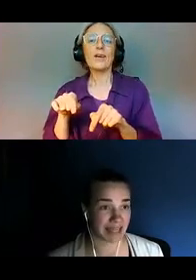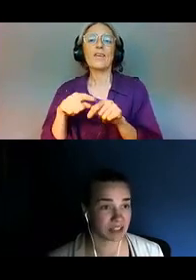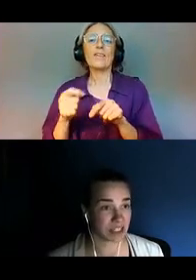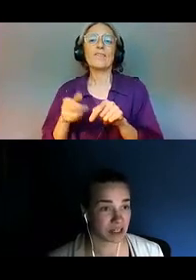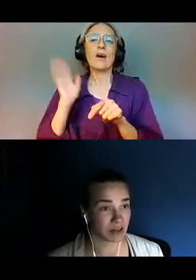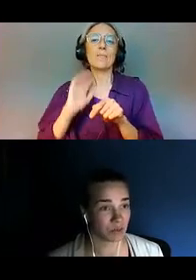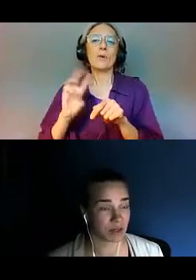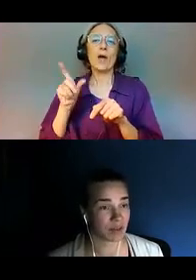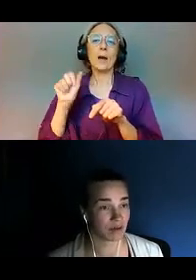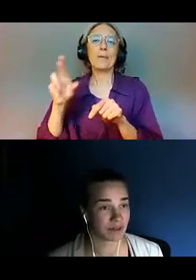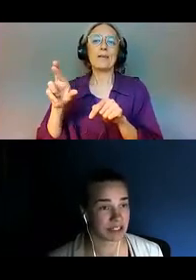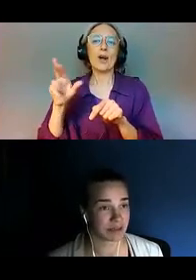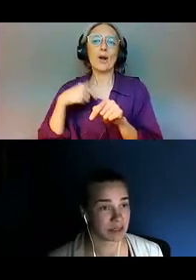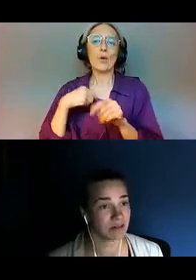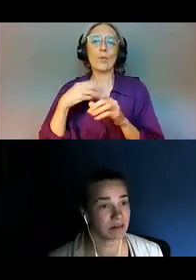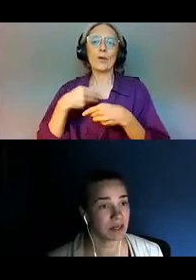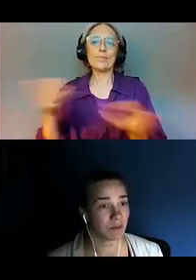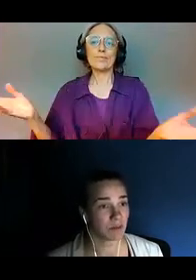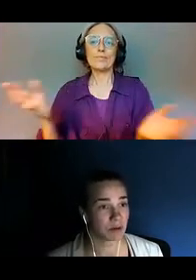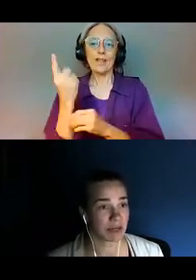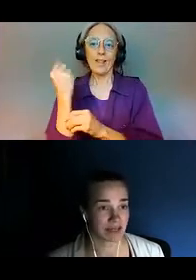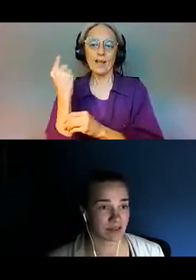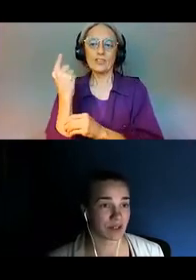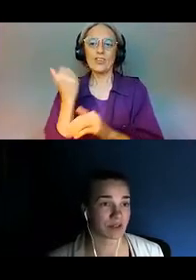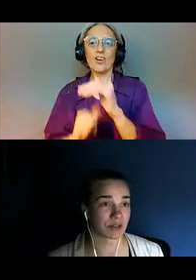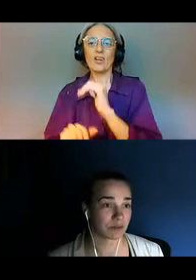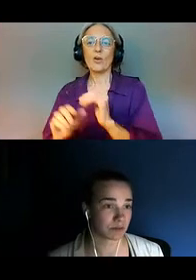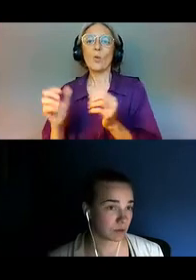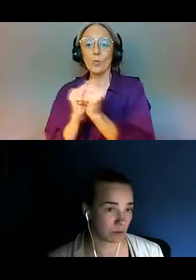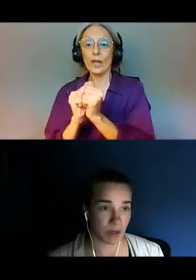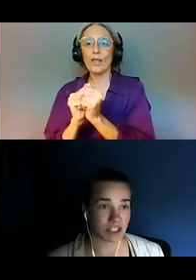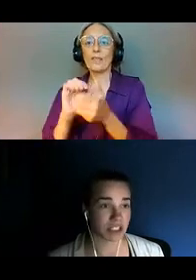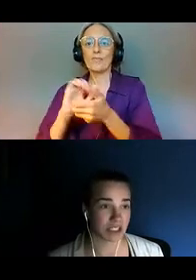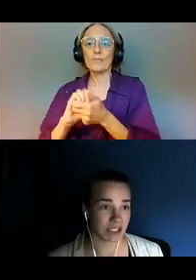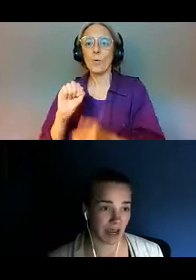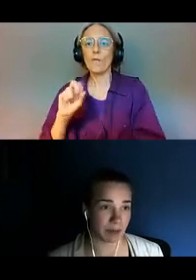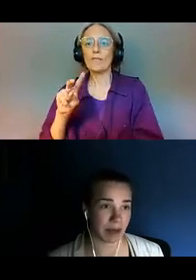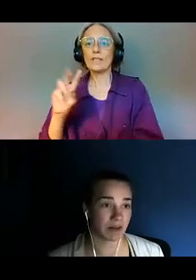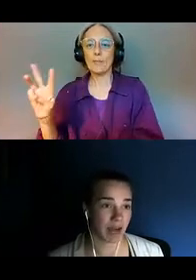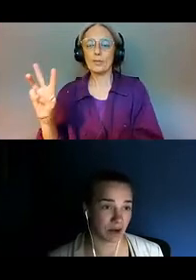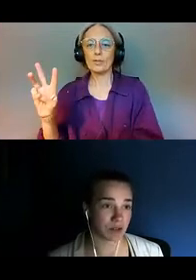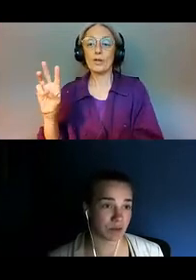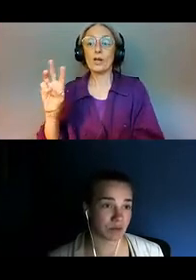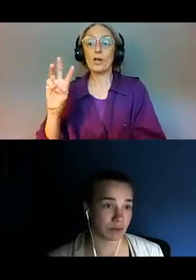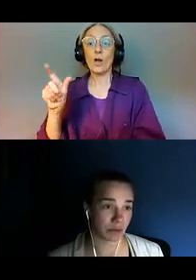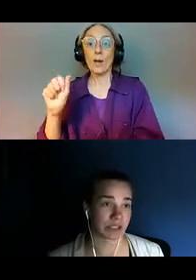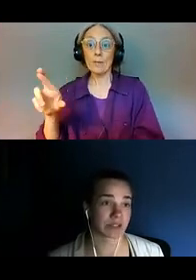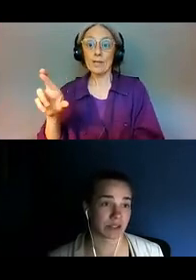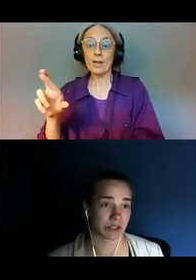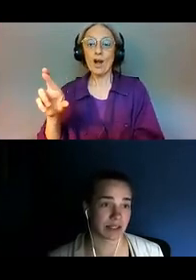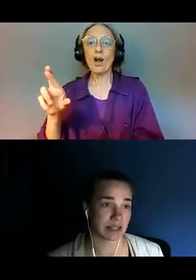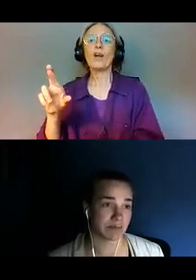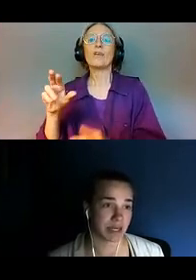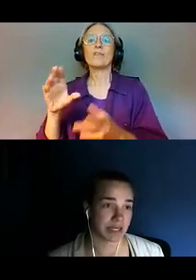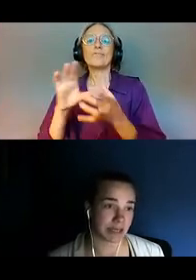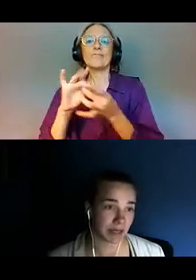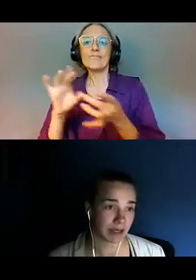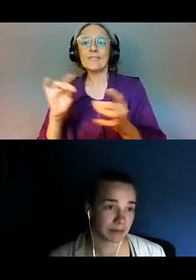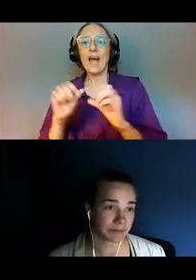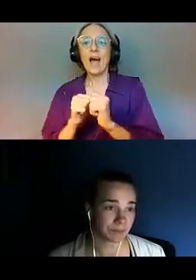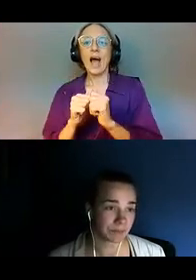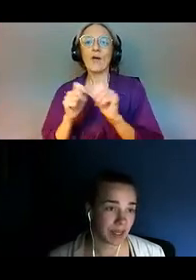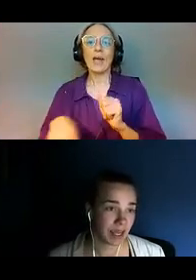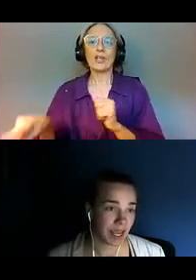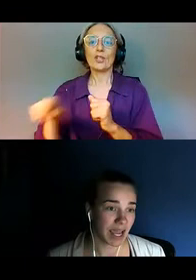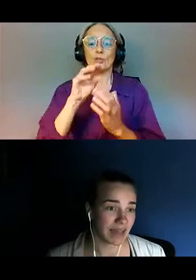hosted last year with OVW, where we answered questions about how to report during the